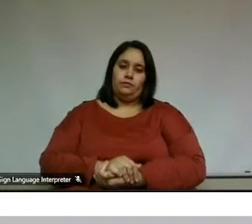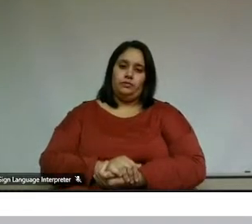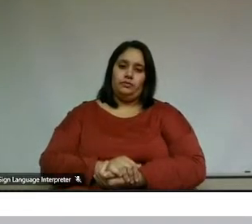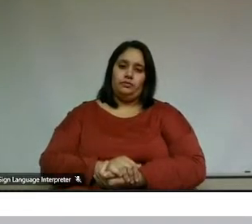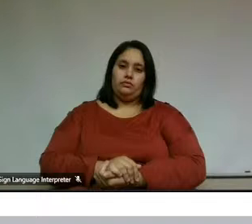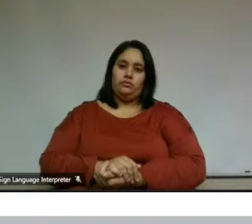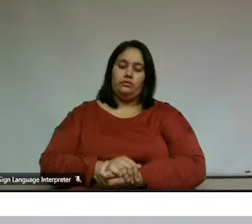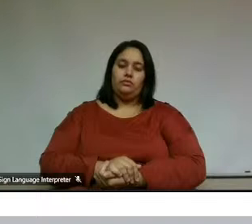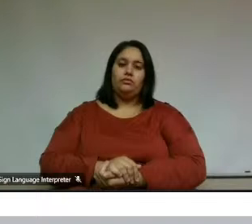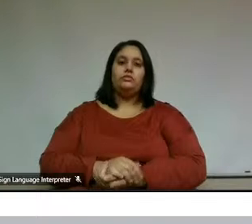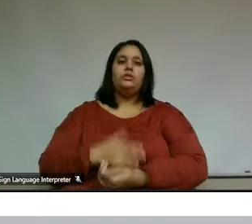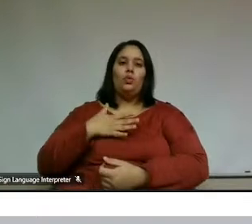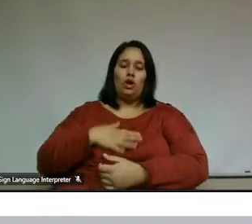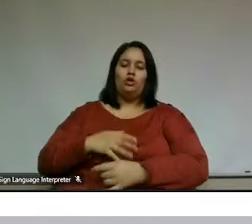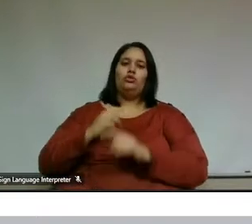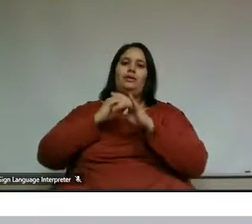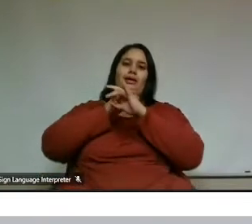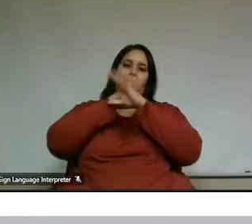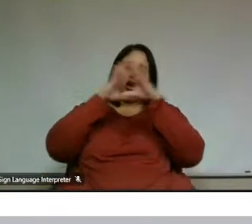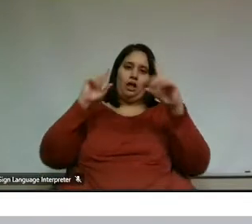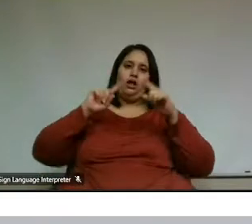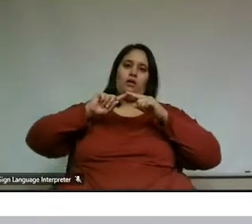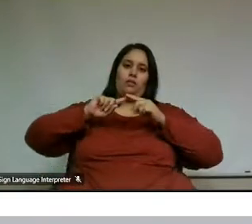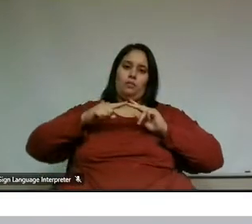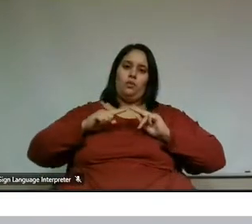I just wanted to clear that one first.